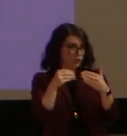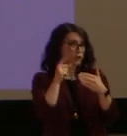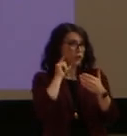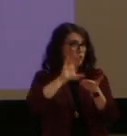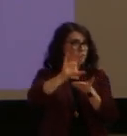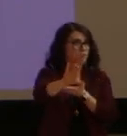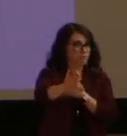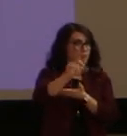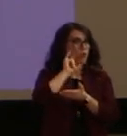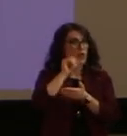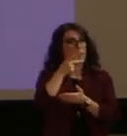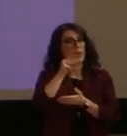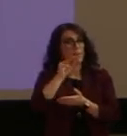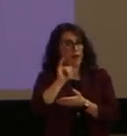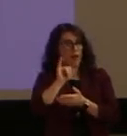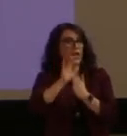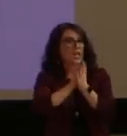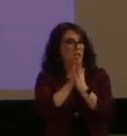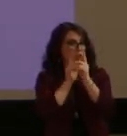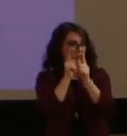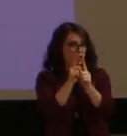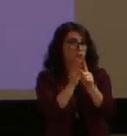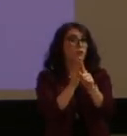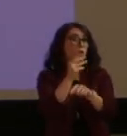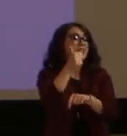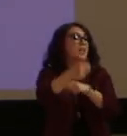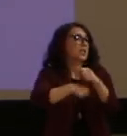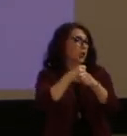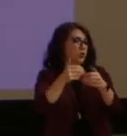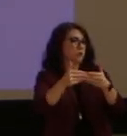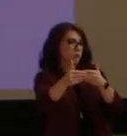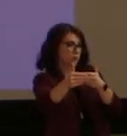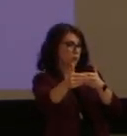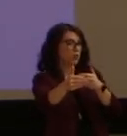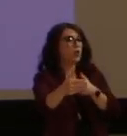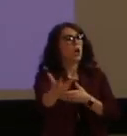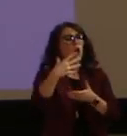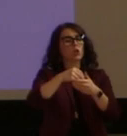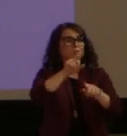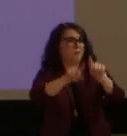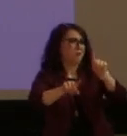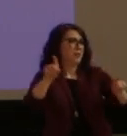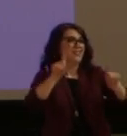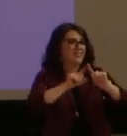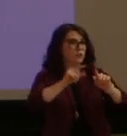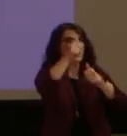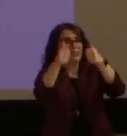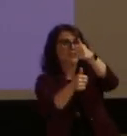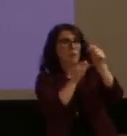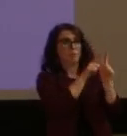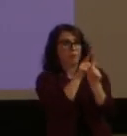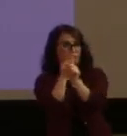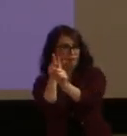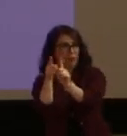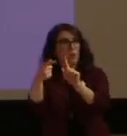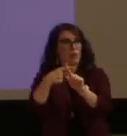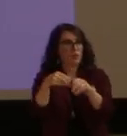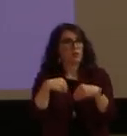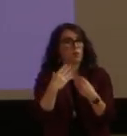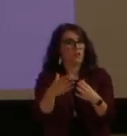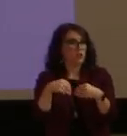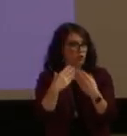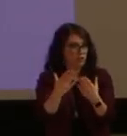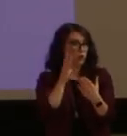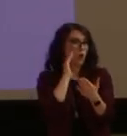Medicine Initiative over 10 years. In addition, it included a number of initiatives and provisions that helped to sculpt the